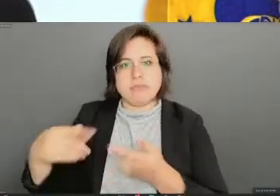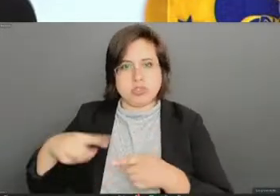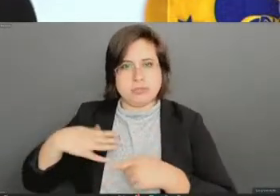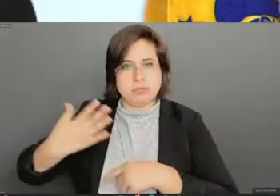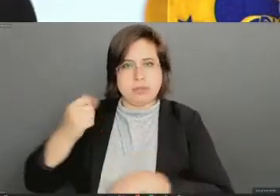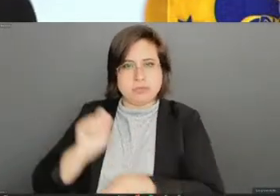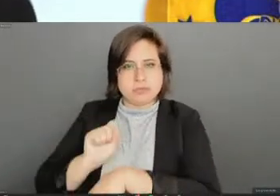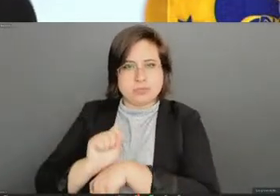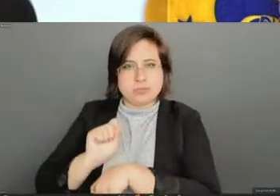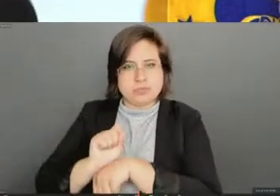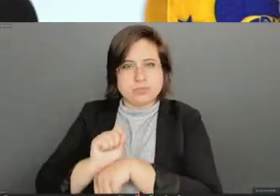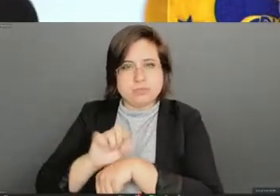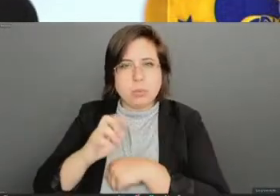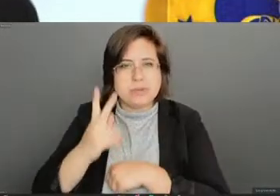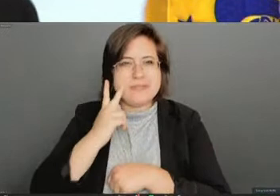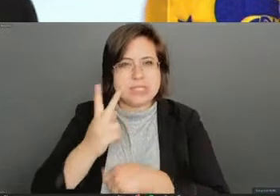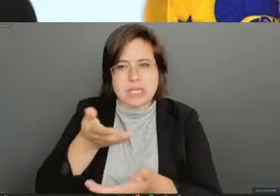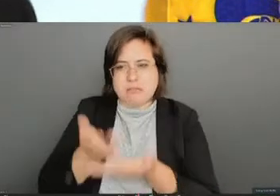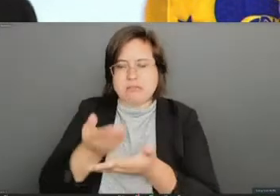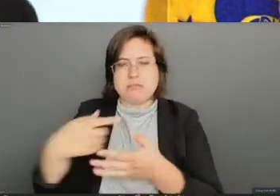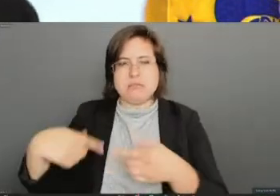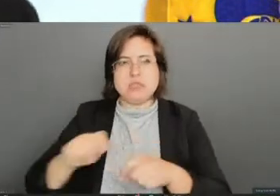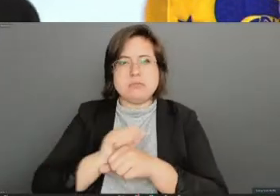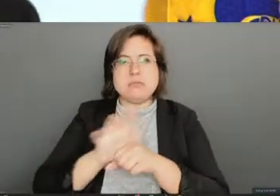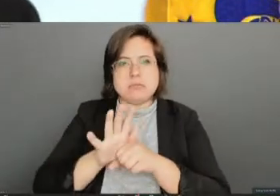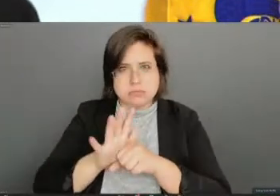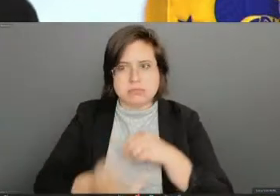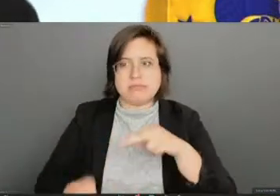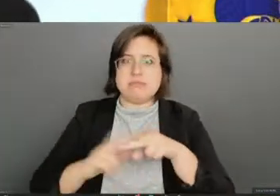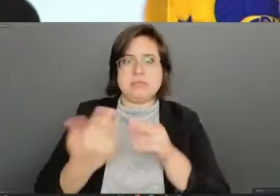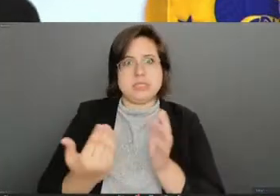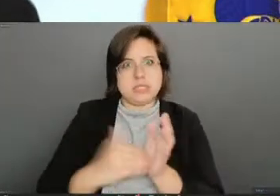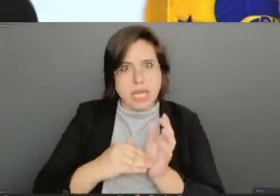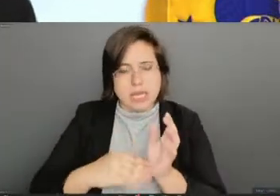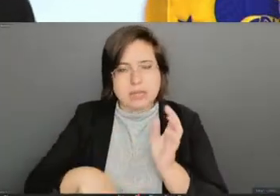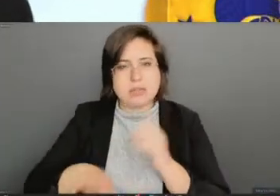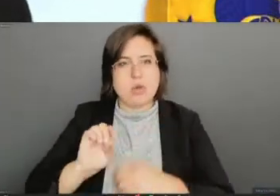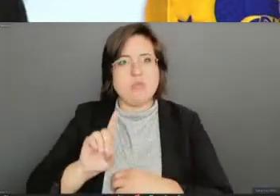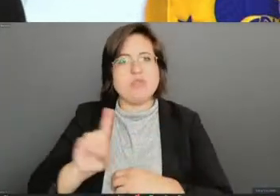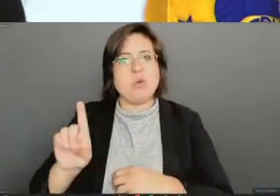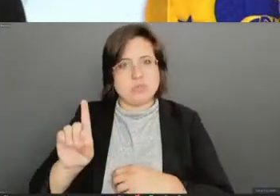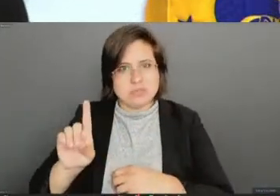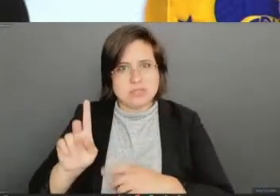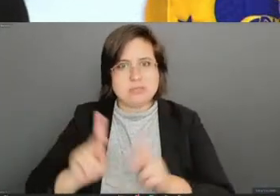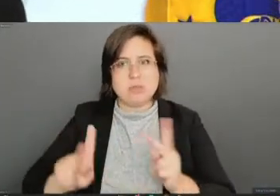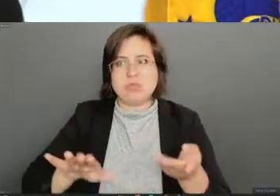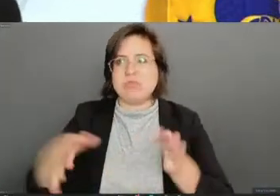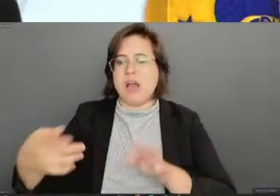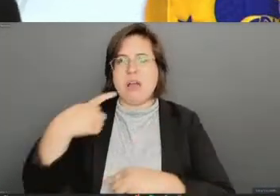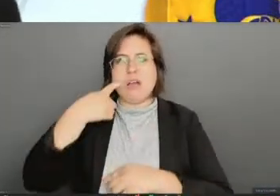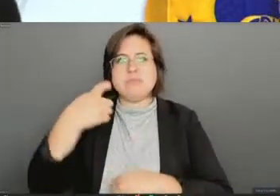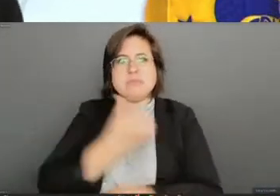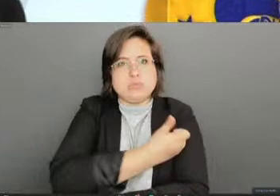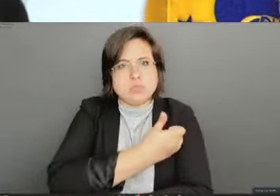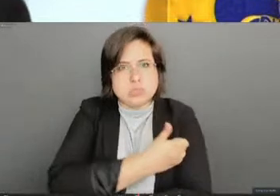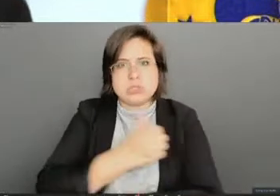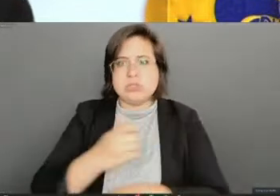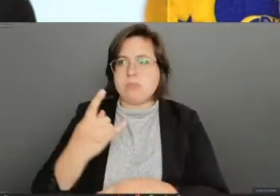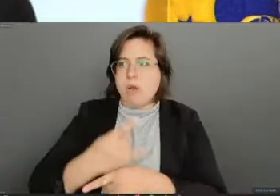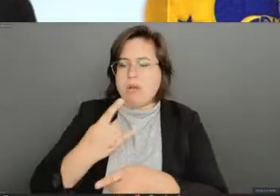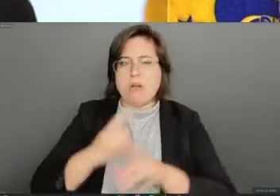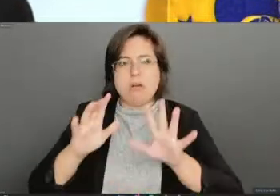is during this pandemic, there has been a surge again in overdose deaths. And this is not shocking, because times of